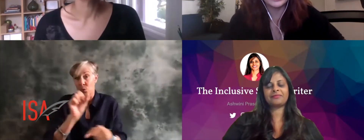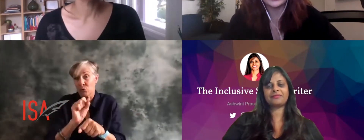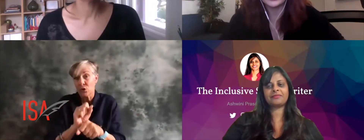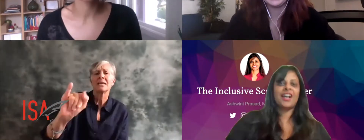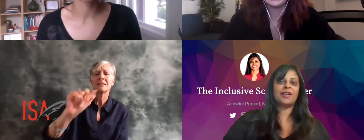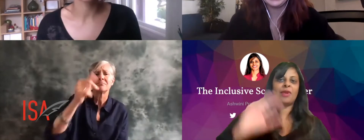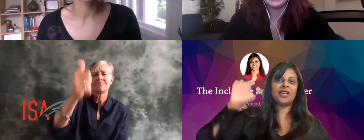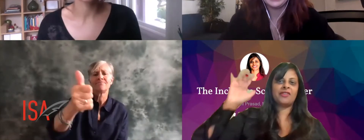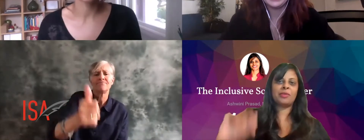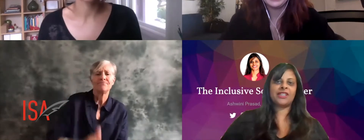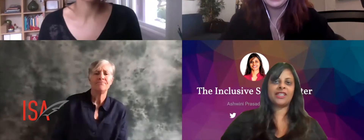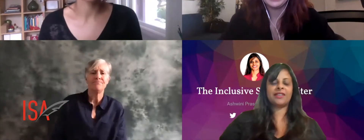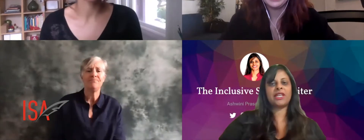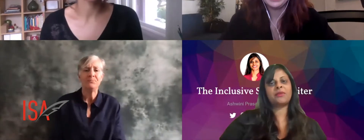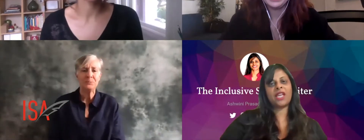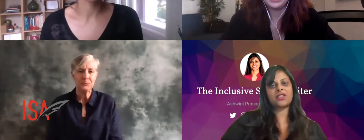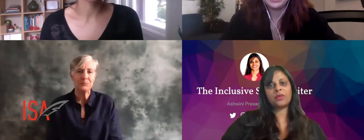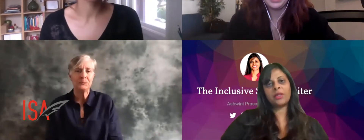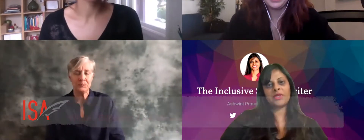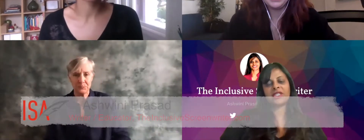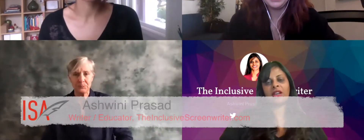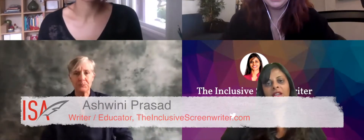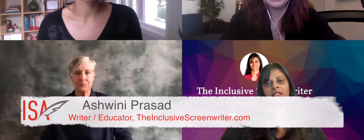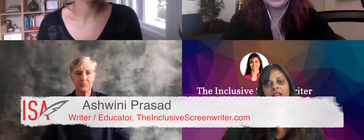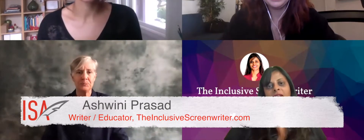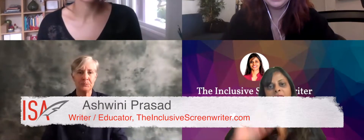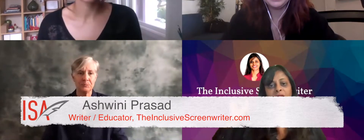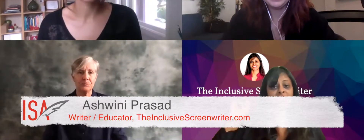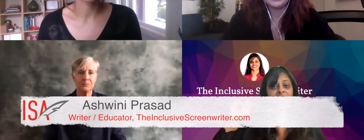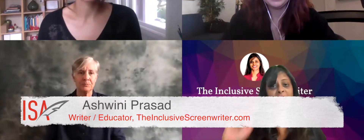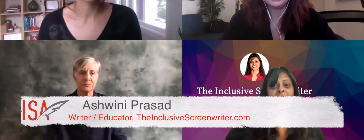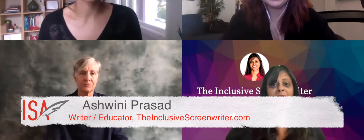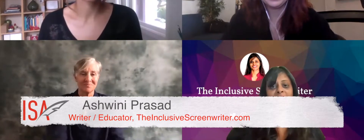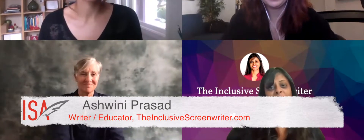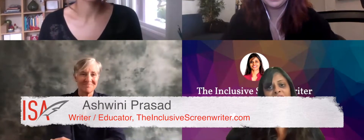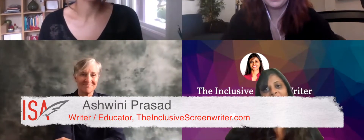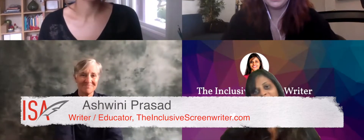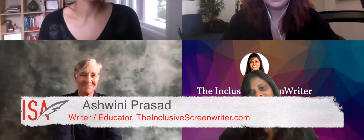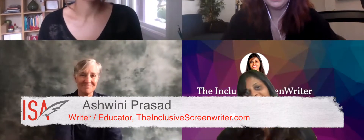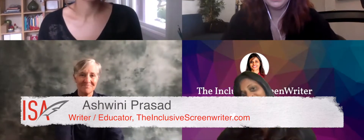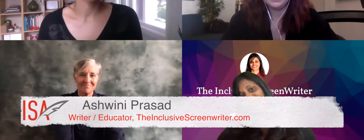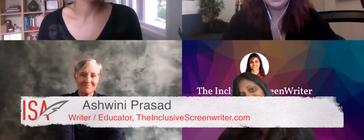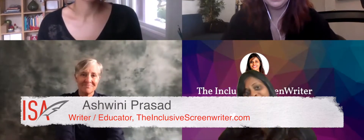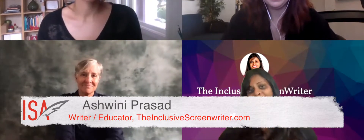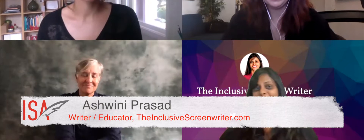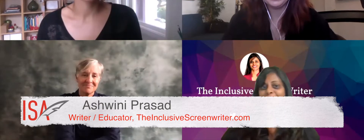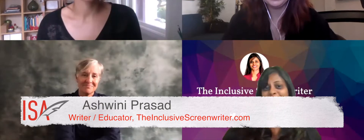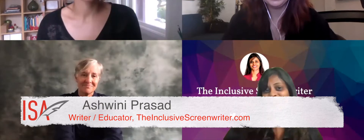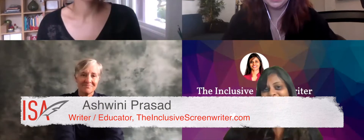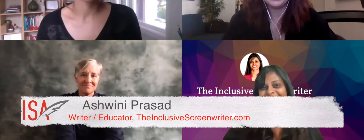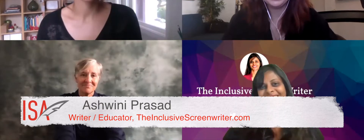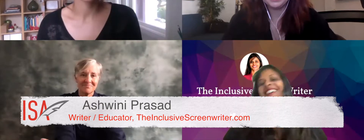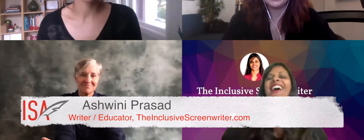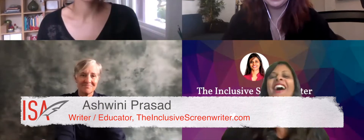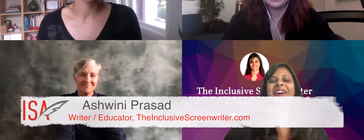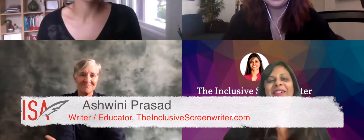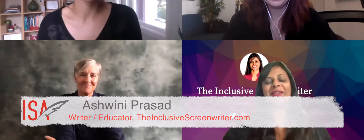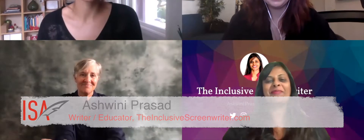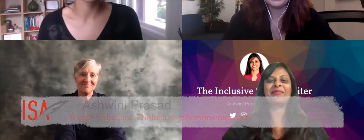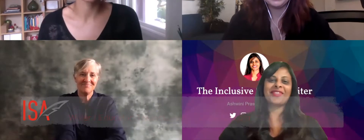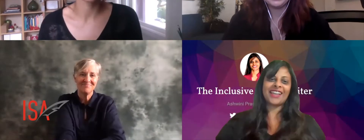this conversation. Hi, everybody. My name is Ashwini Prasad. You can see behind me, I'm also known as the inclusive